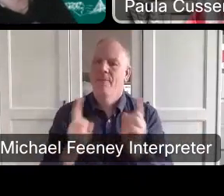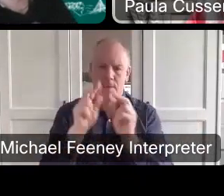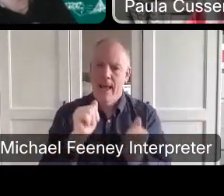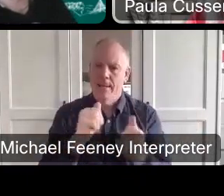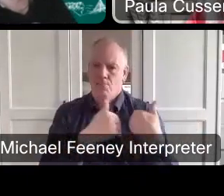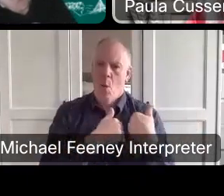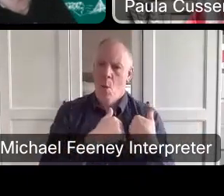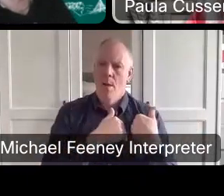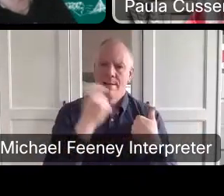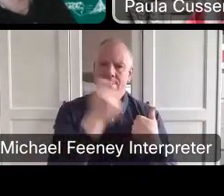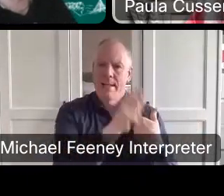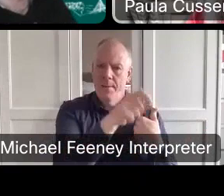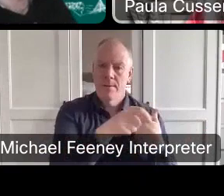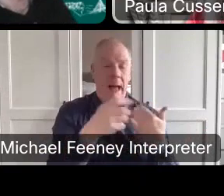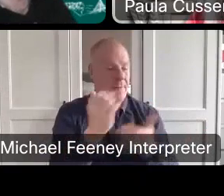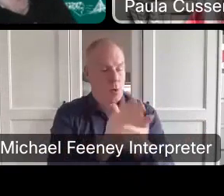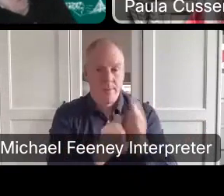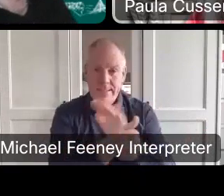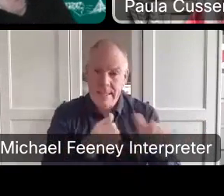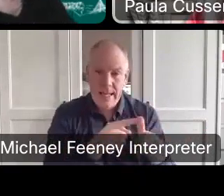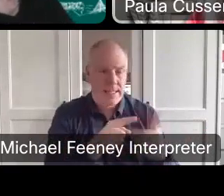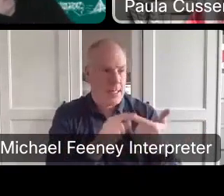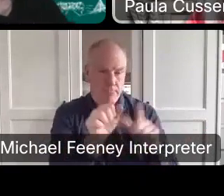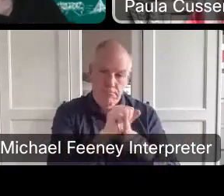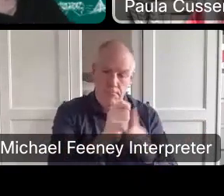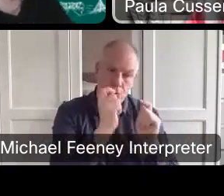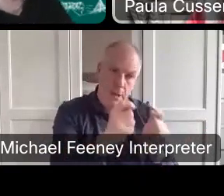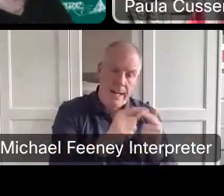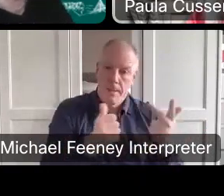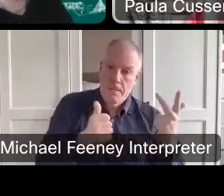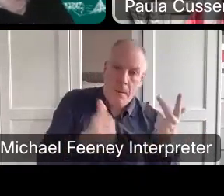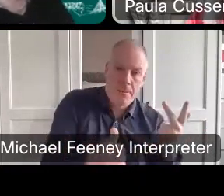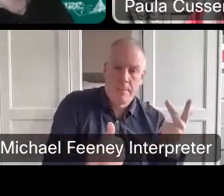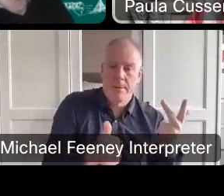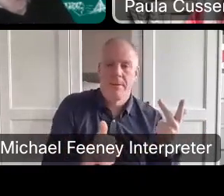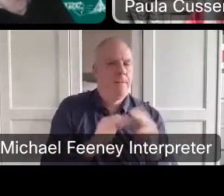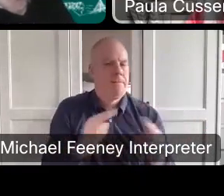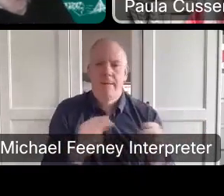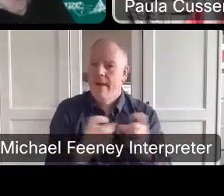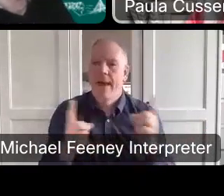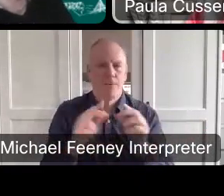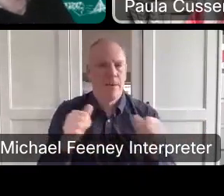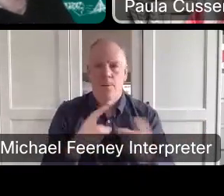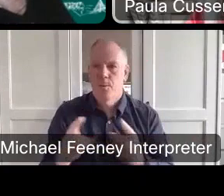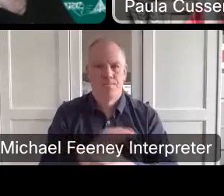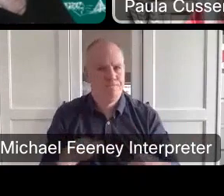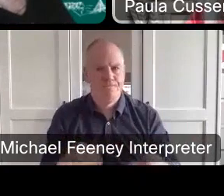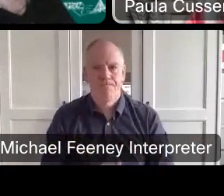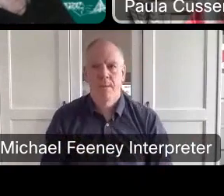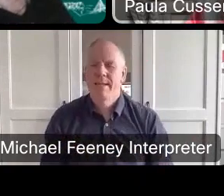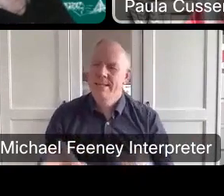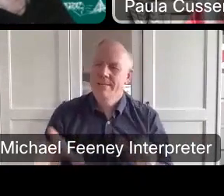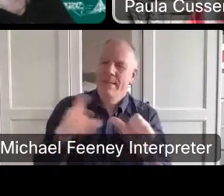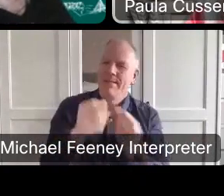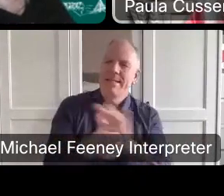role. There are skills, there are training, and there are competency, and it is not for everyone. There is a skill set that you